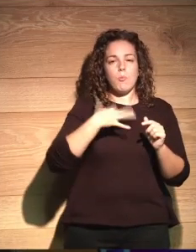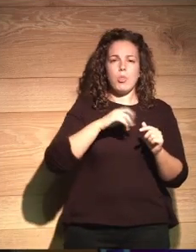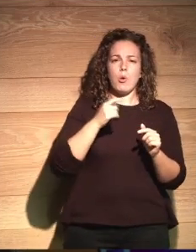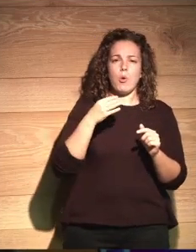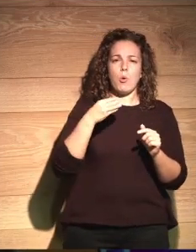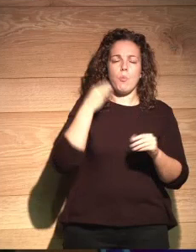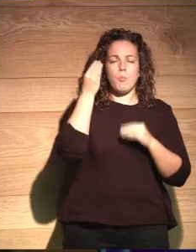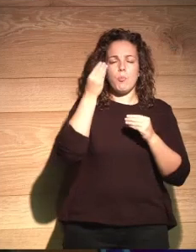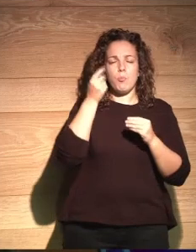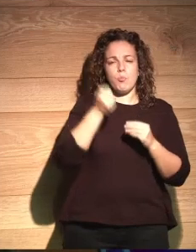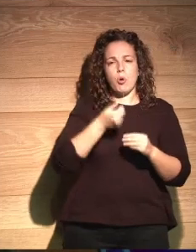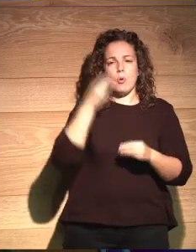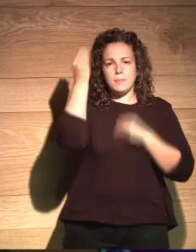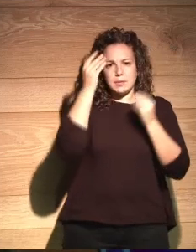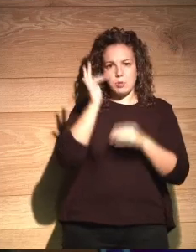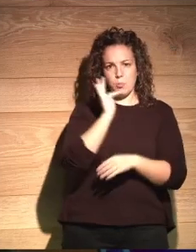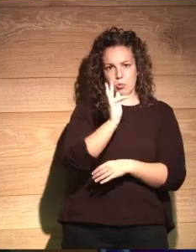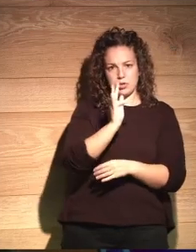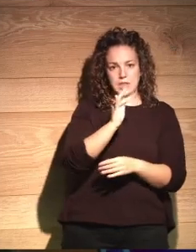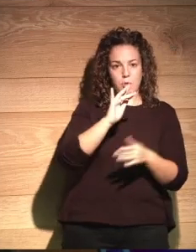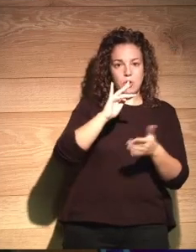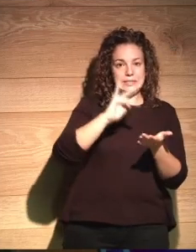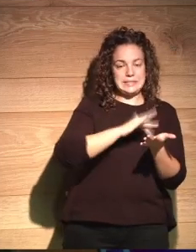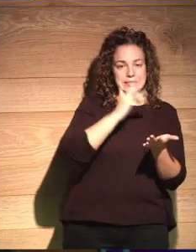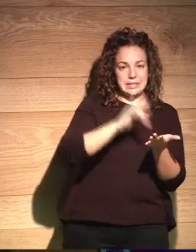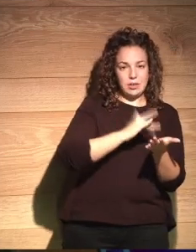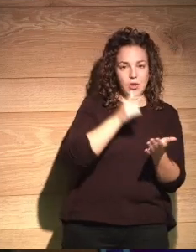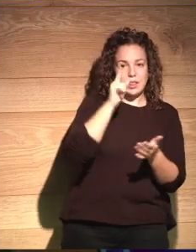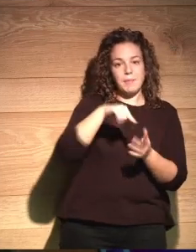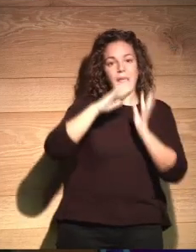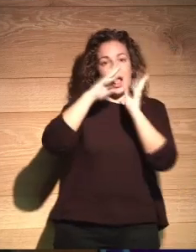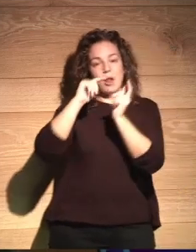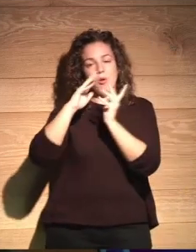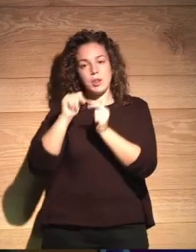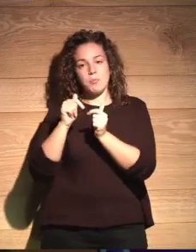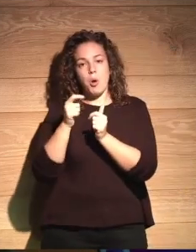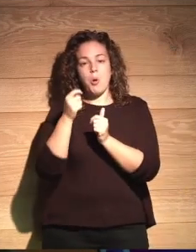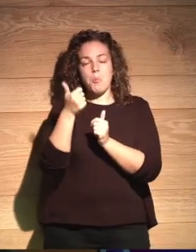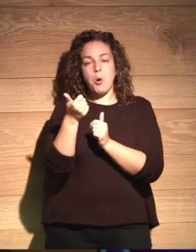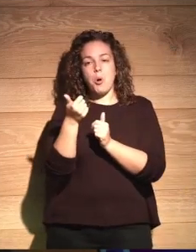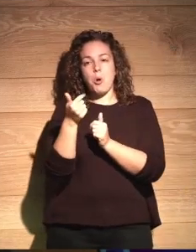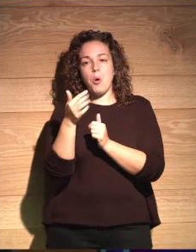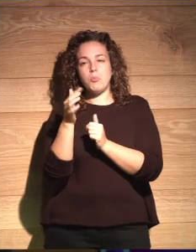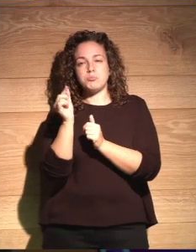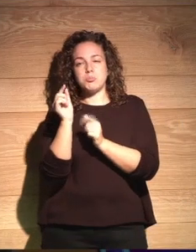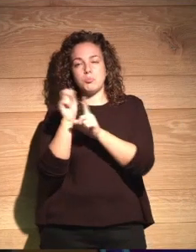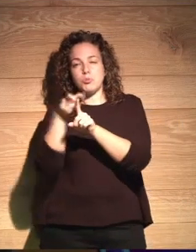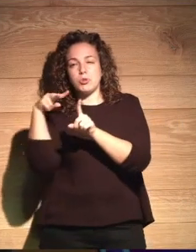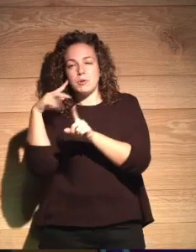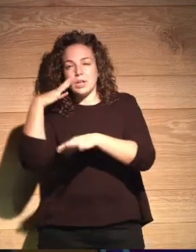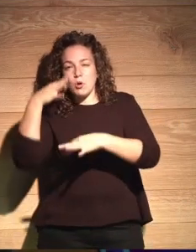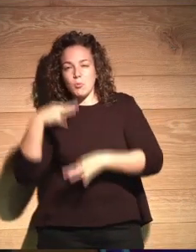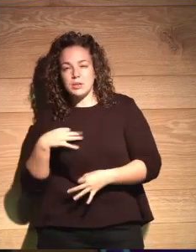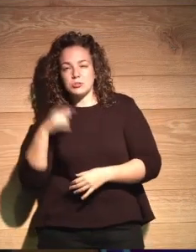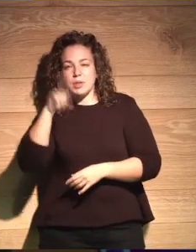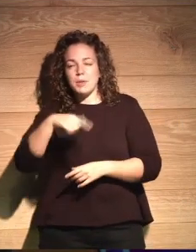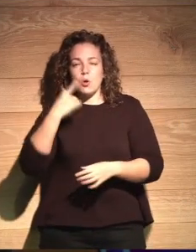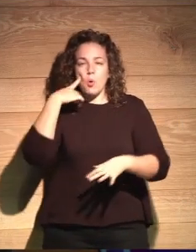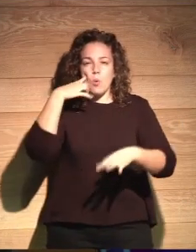most optimistic side of technology. Well, the algorithm has its